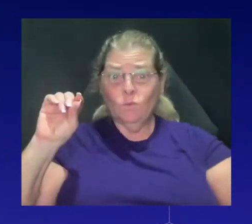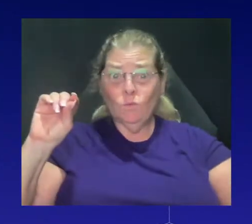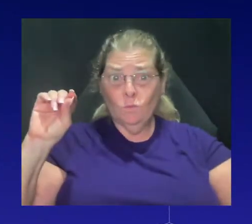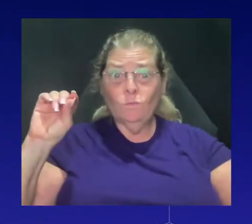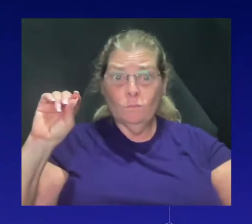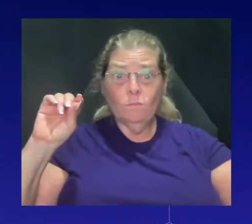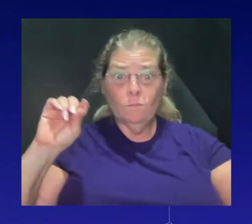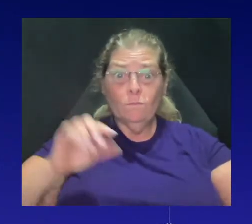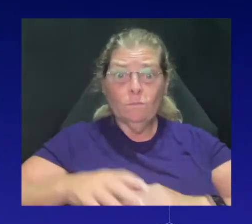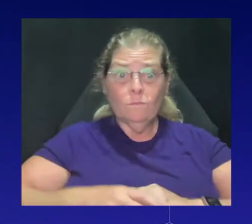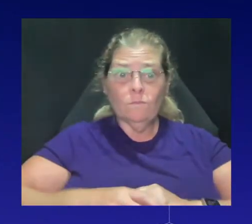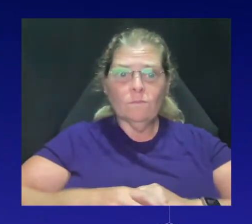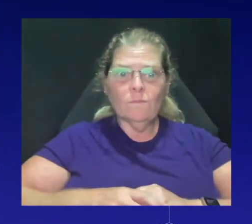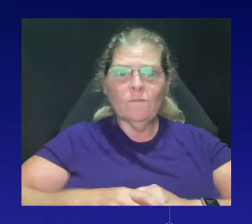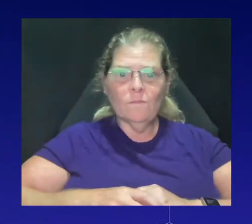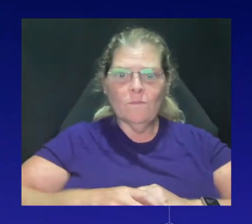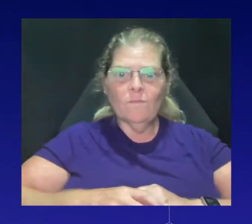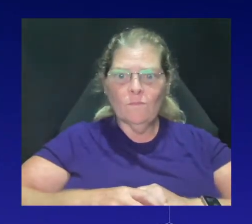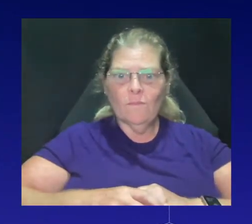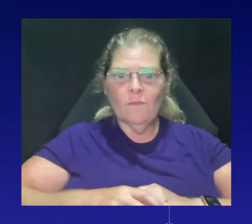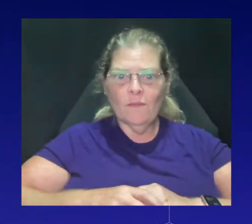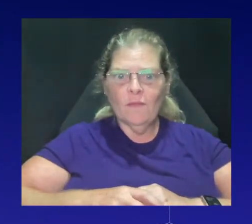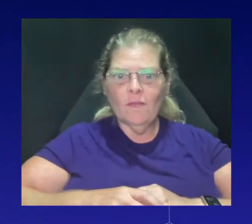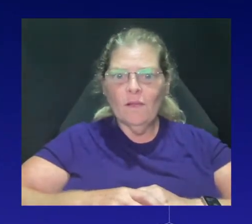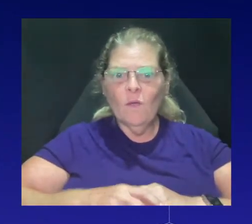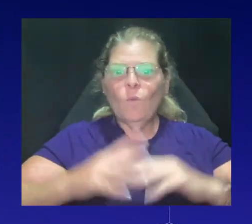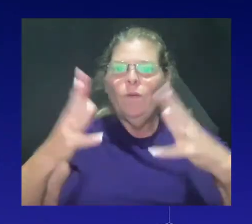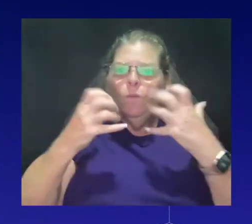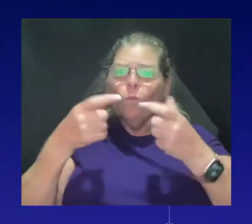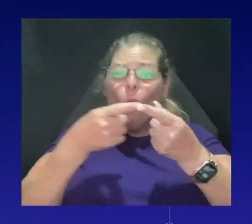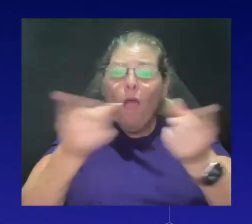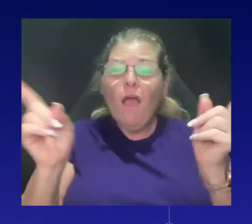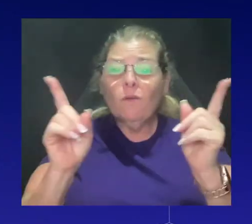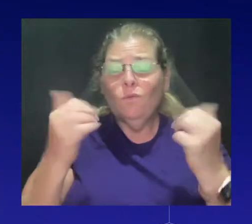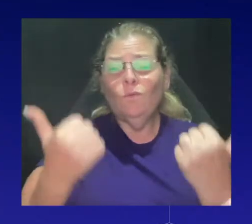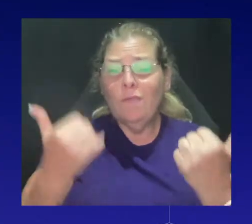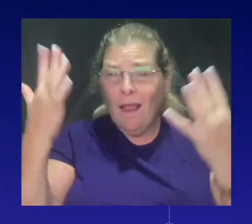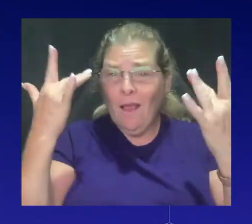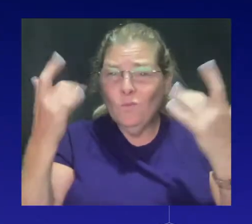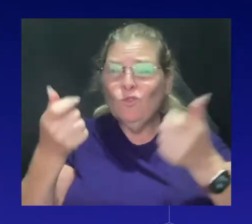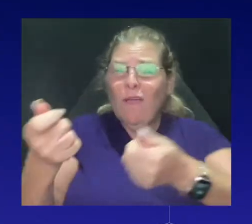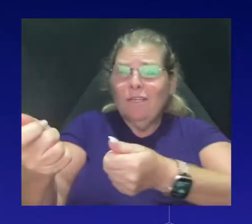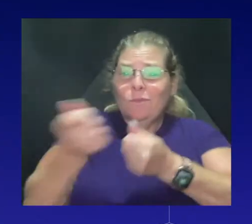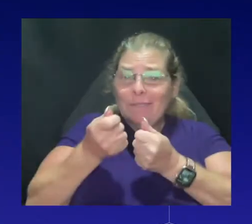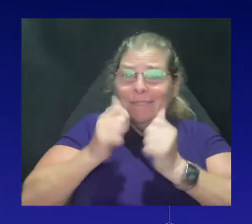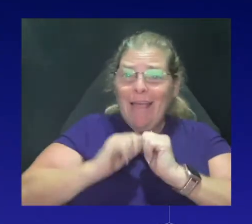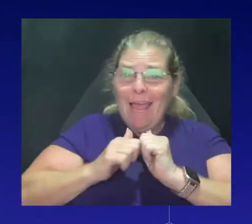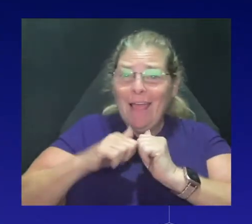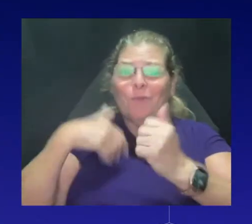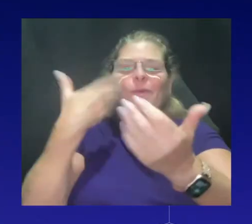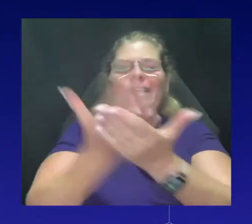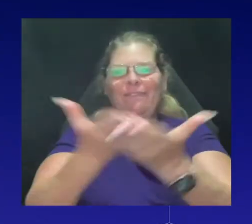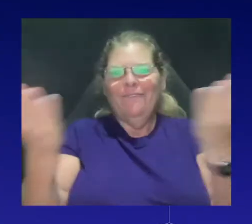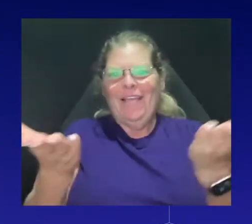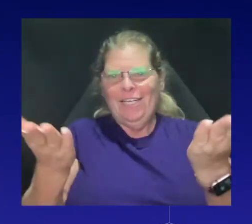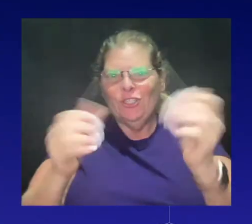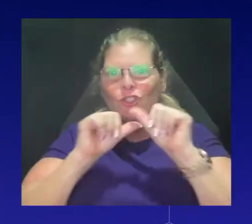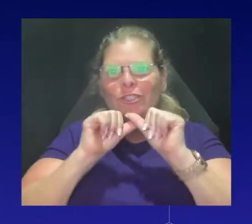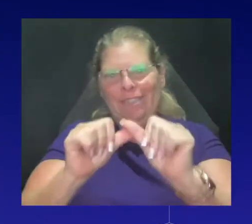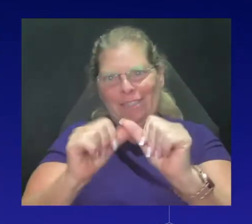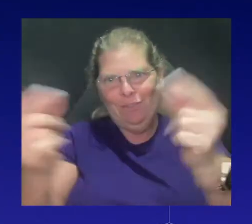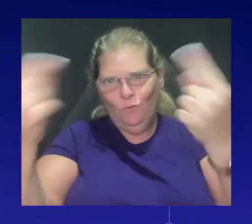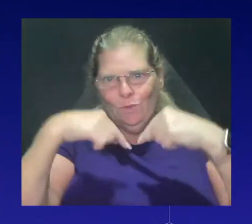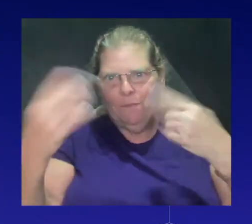want you now. And we're trying to reel you in by inviting you here. So you'll continue to come. Let me give you a couple